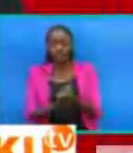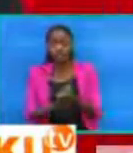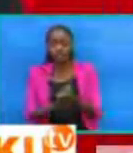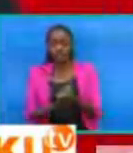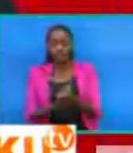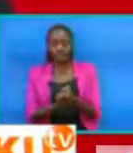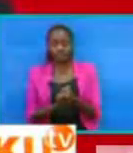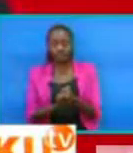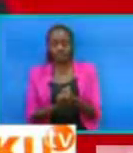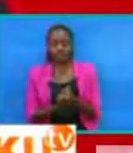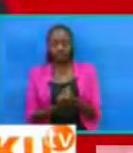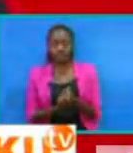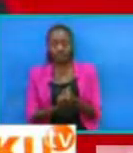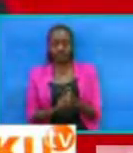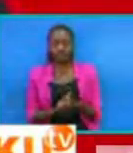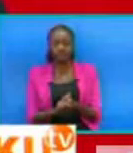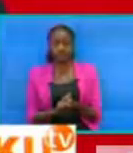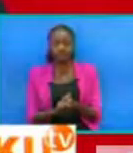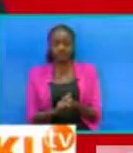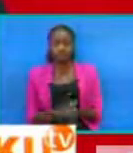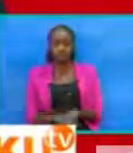with. Yeah.